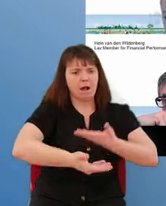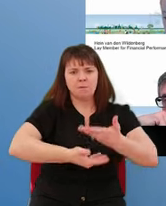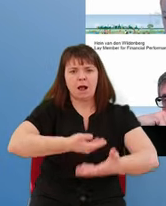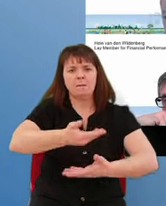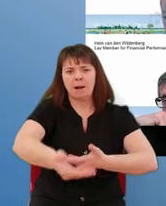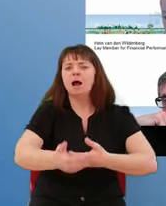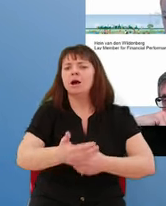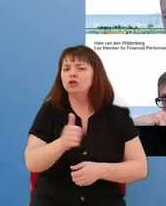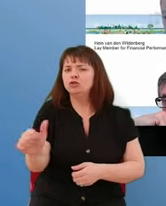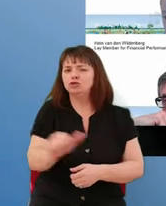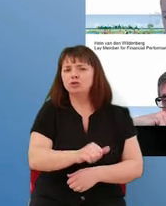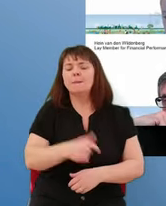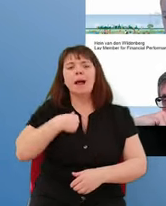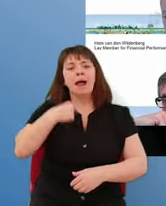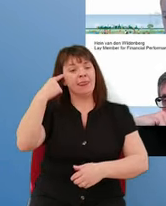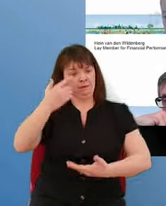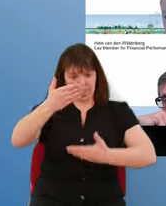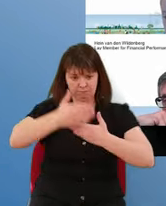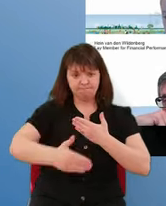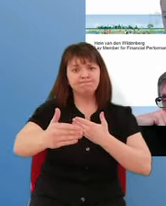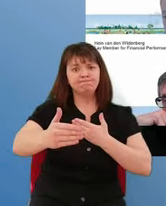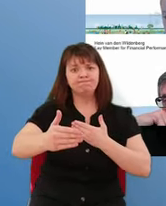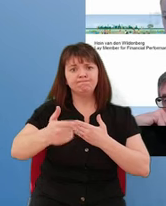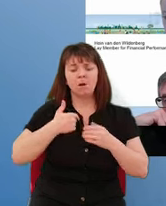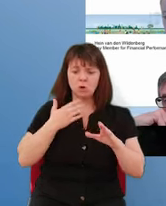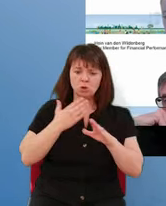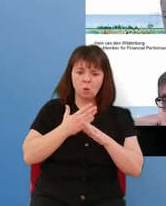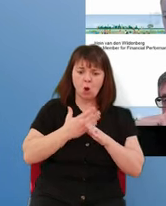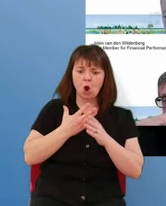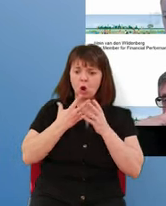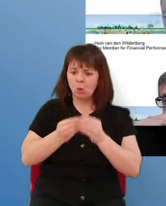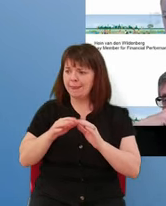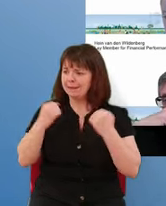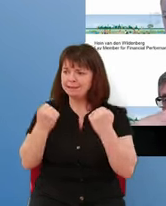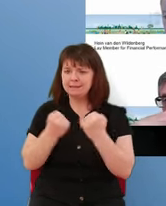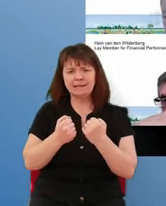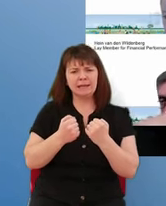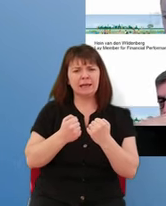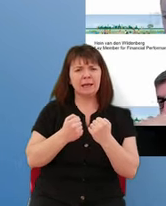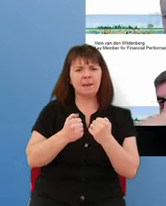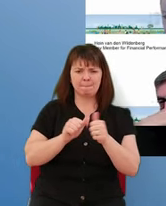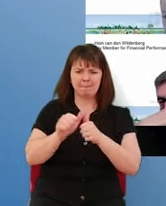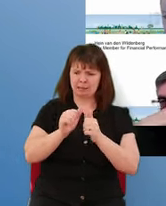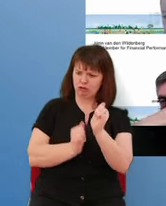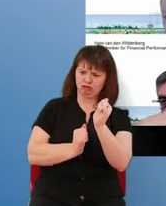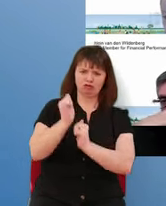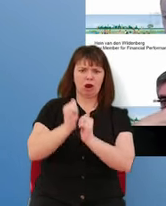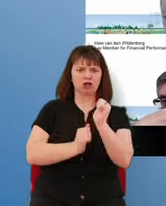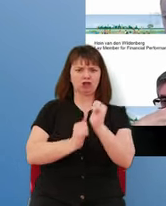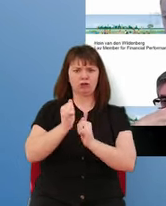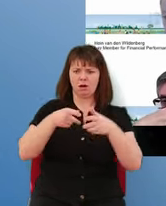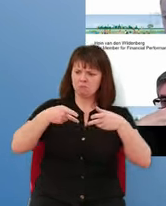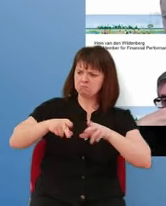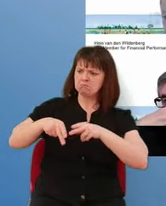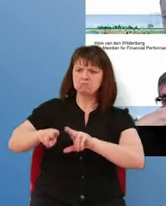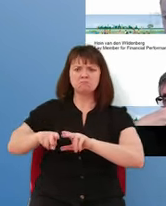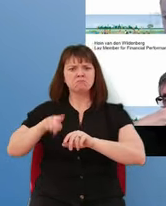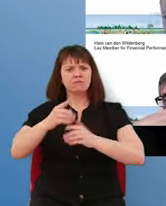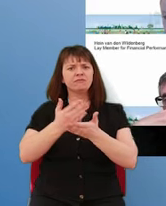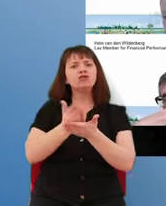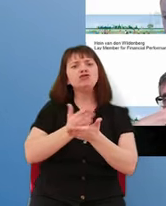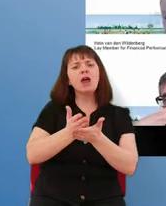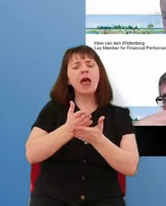way of sharing the learning, and it's starting to develop in the team. So I would like to come back to that in